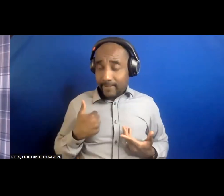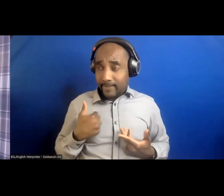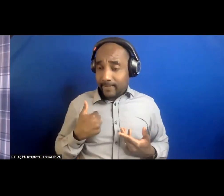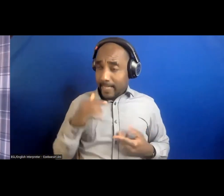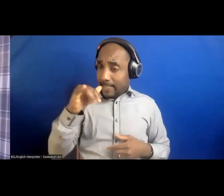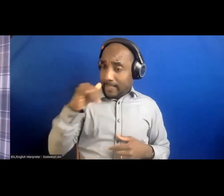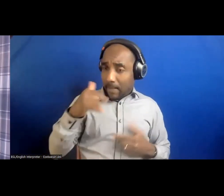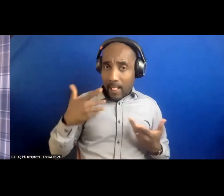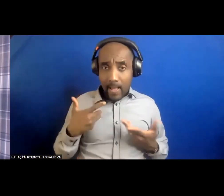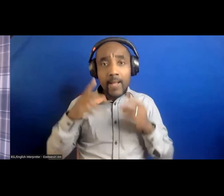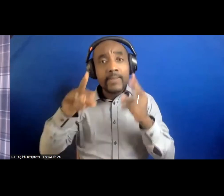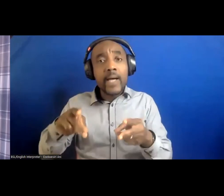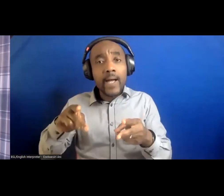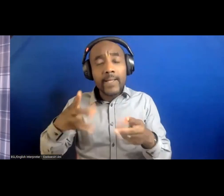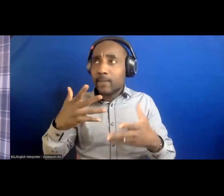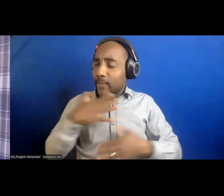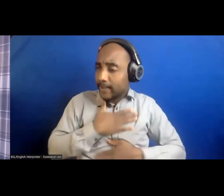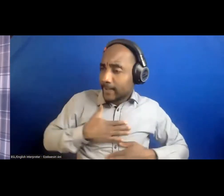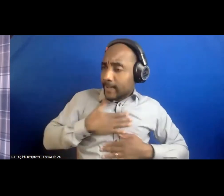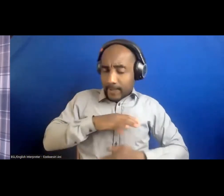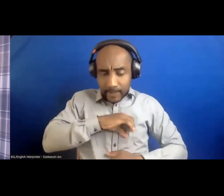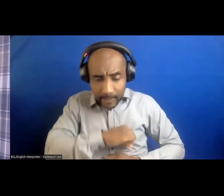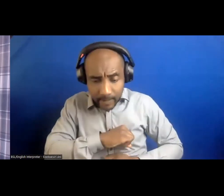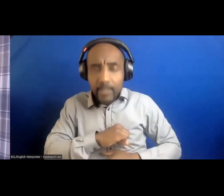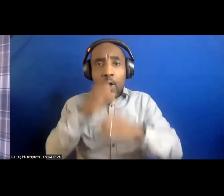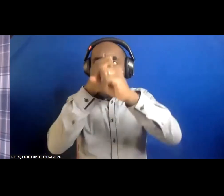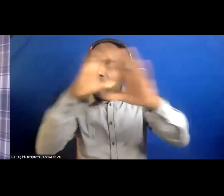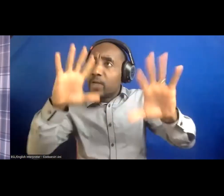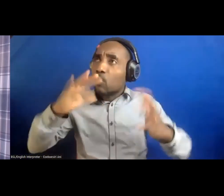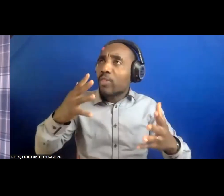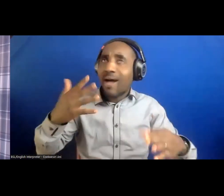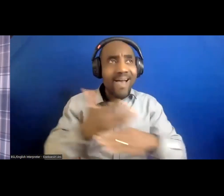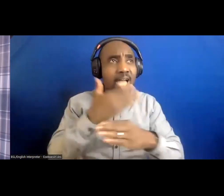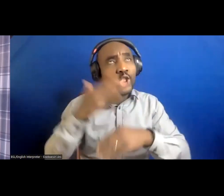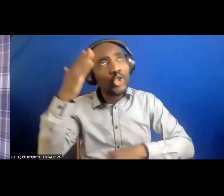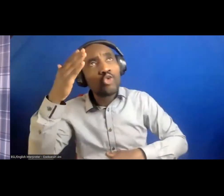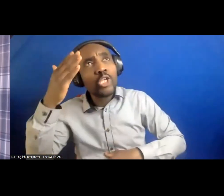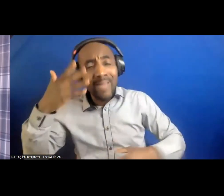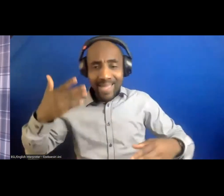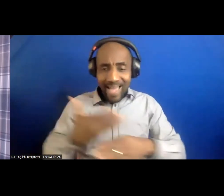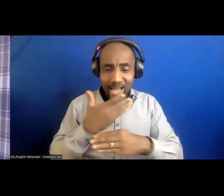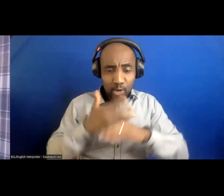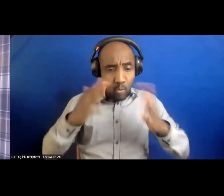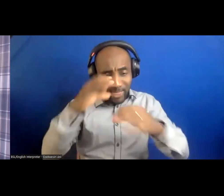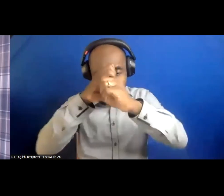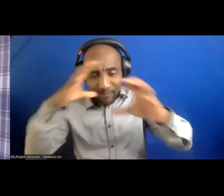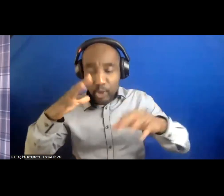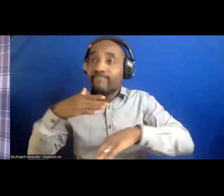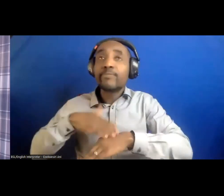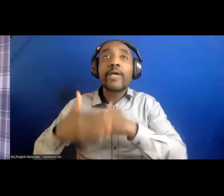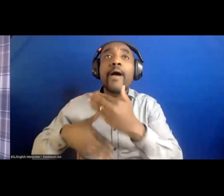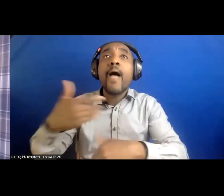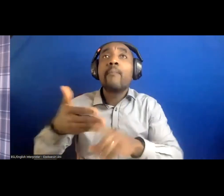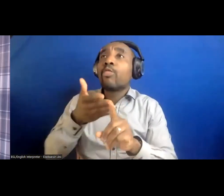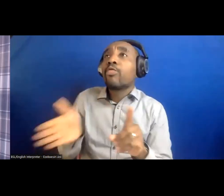So, vision without action is but a dream. Action without a vision is merely passing time. Vision with action can